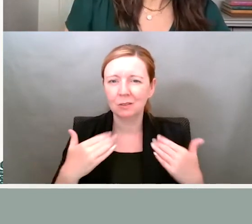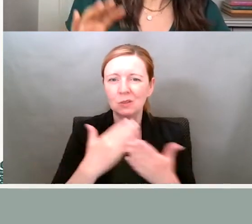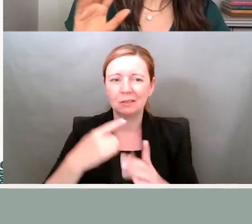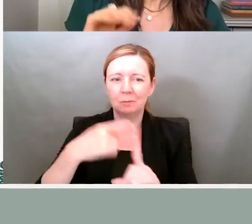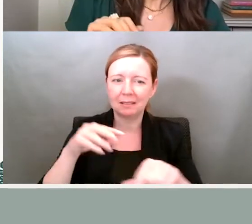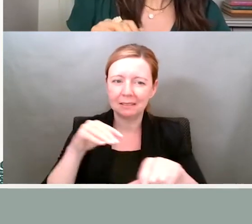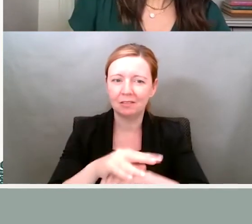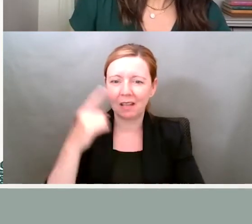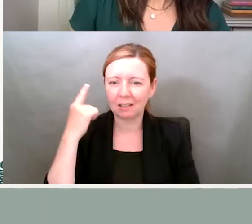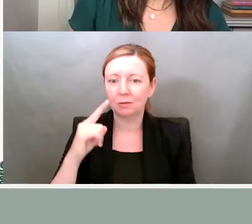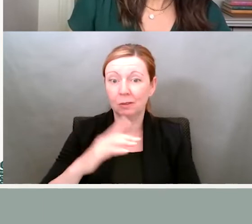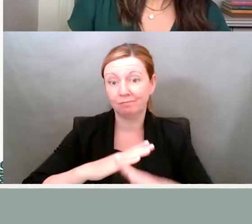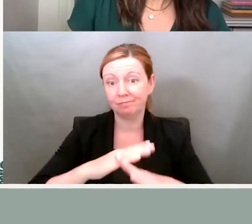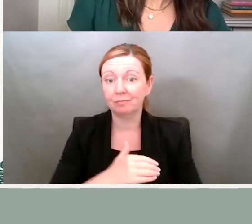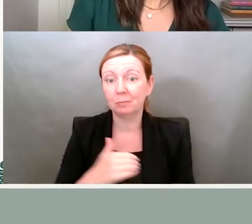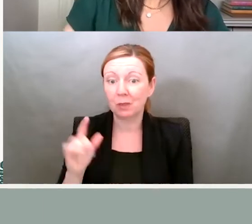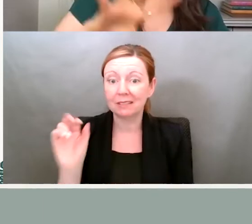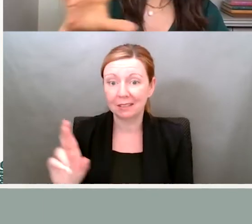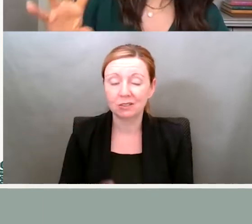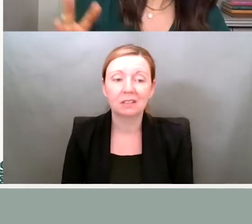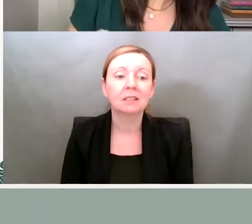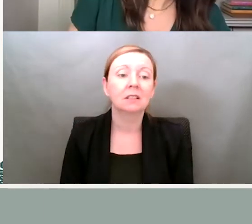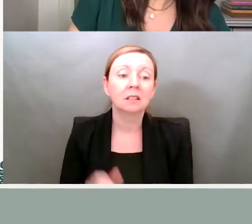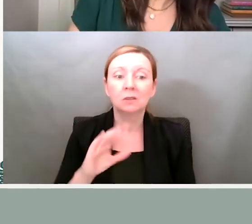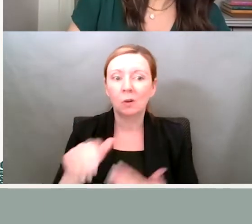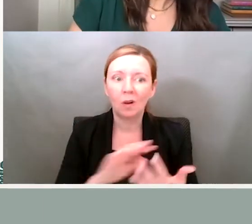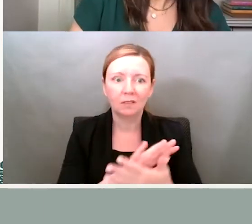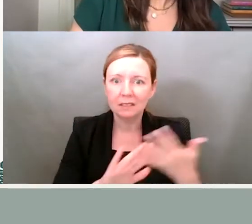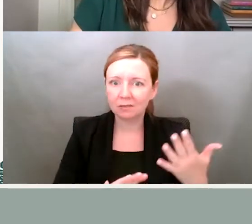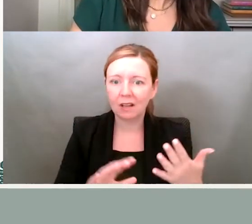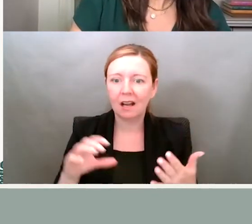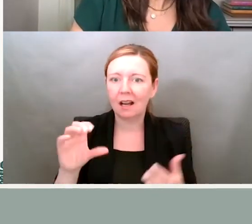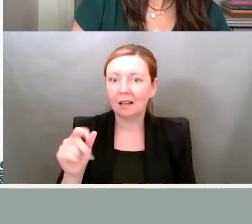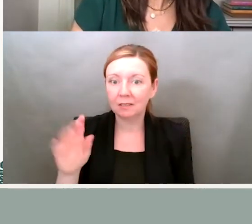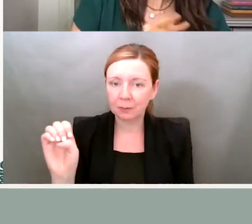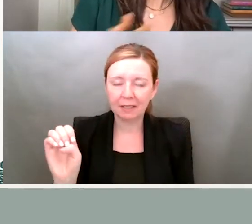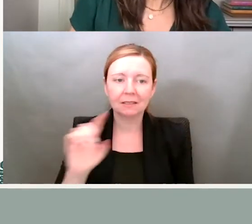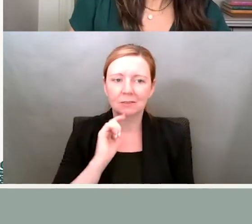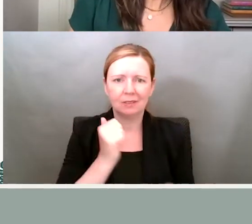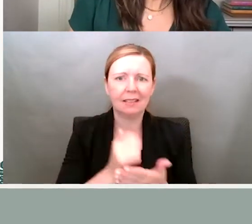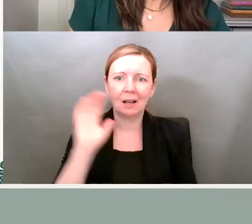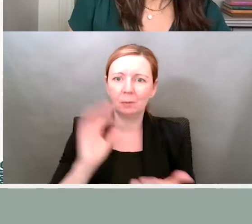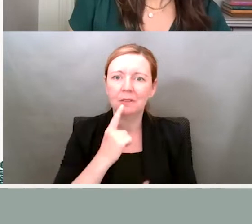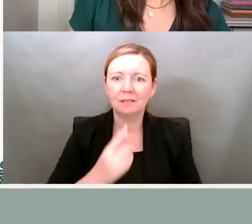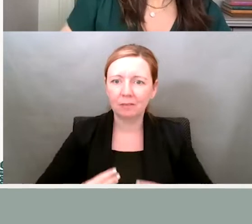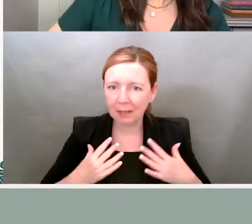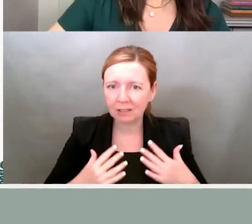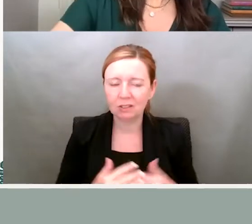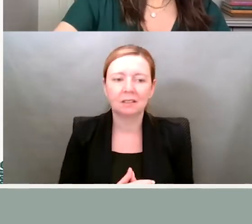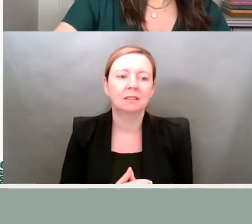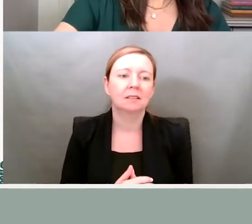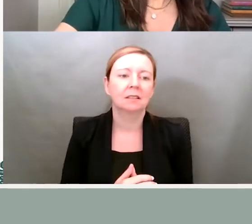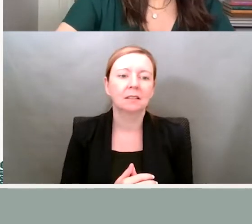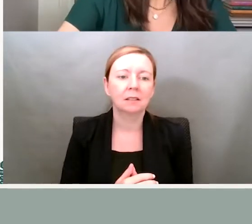when it comes to breast cancer risk reduction. So all these 5 spices help reduce inflammation,